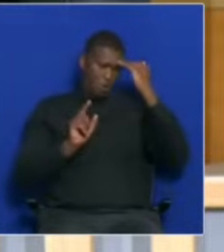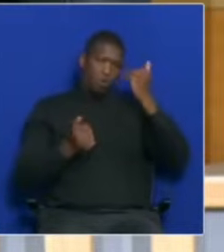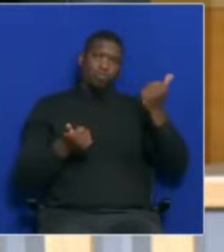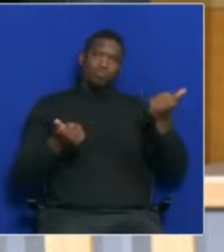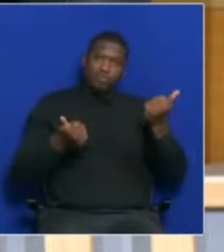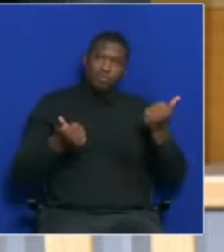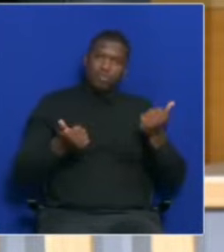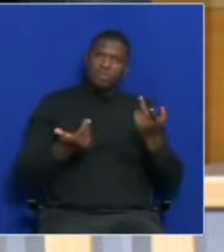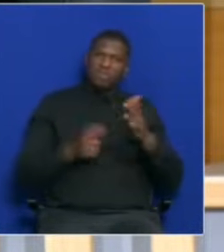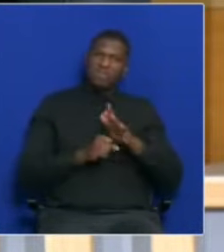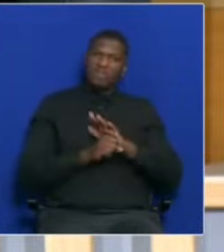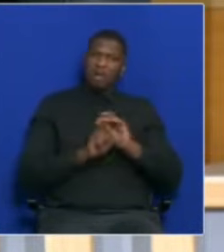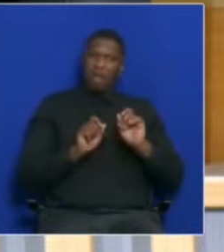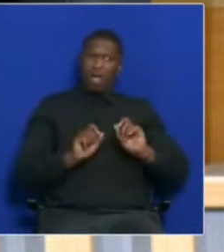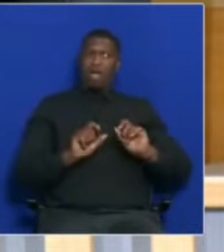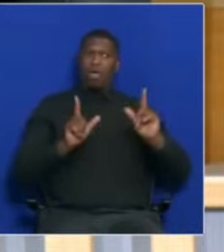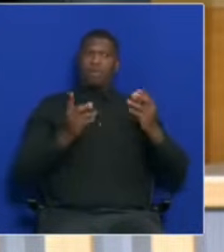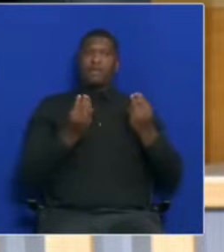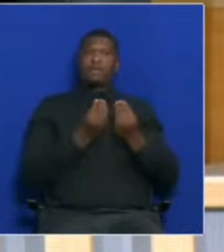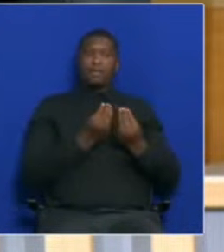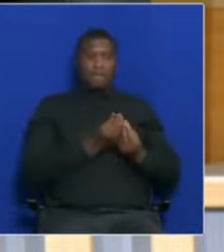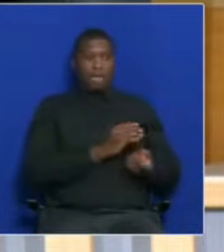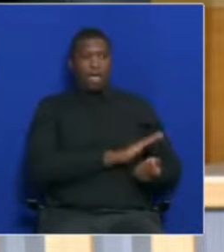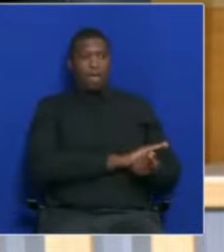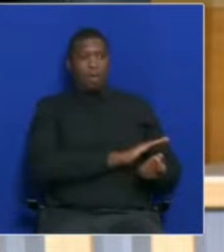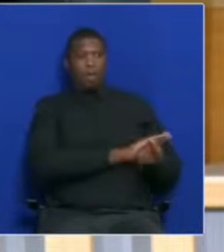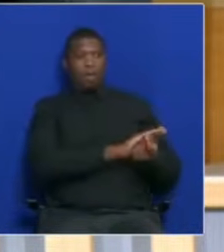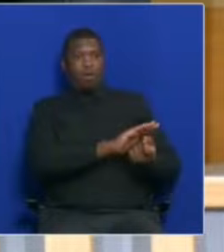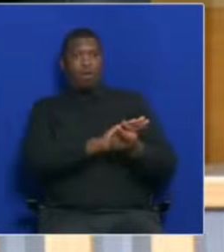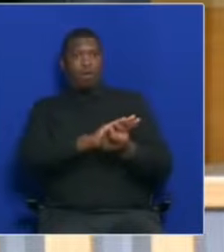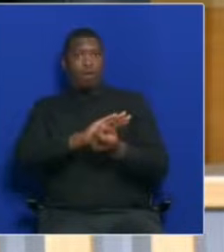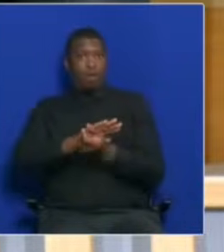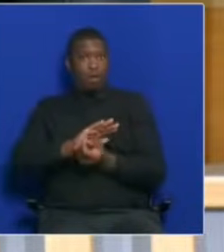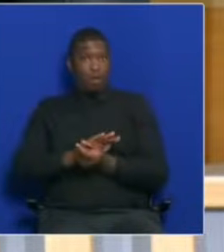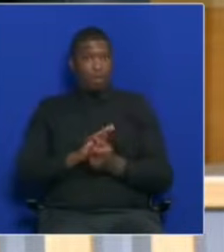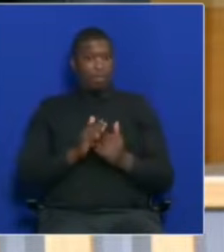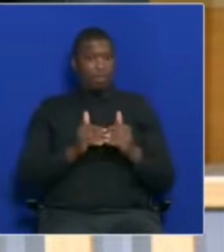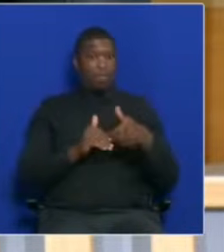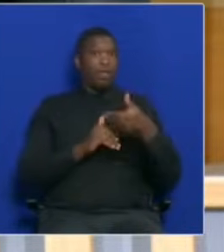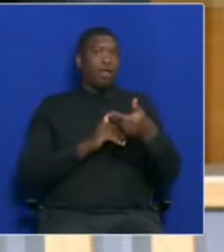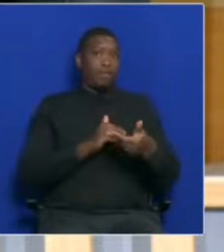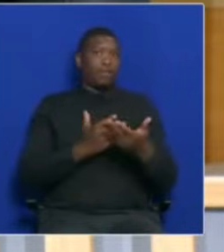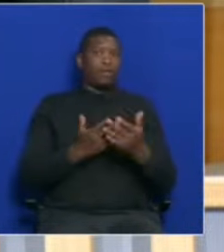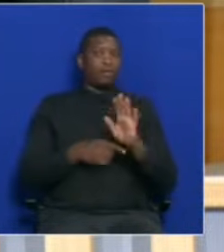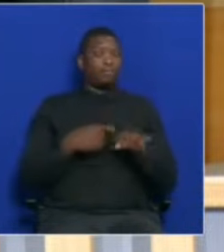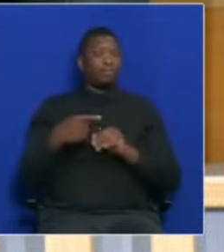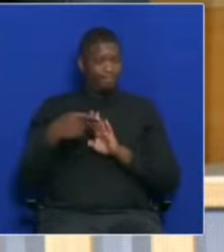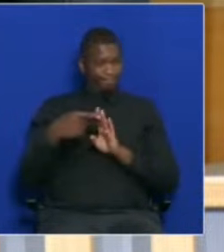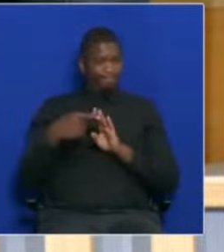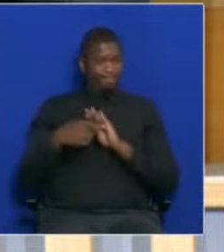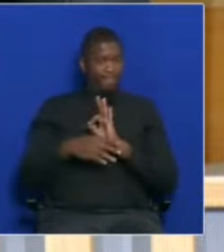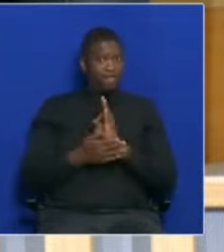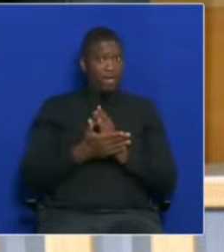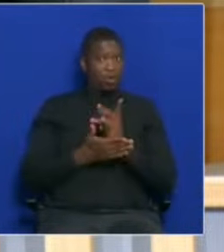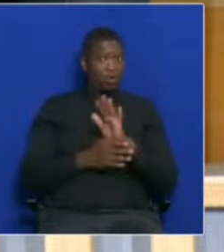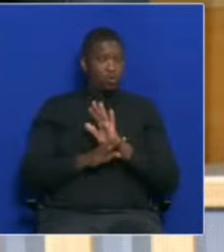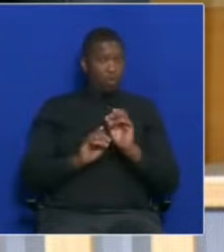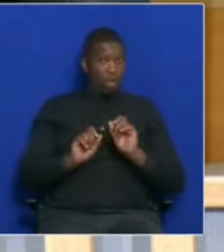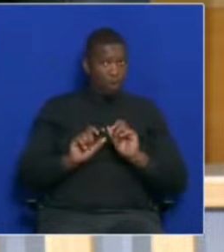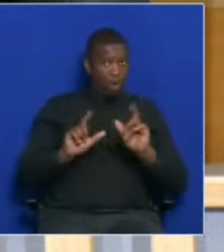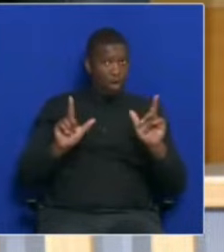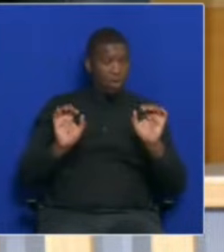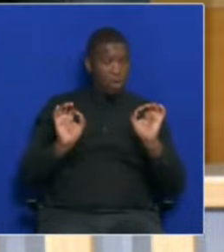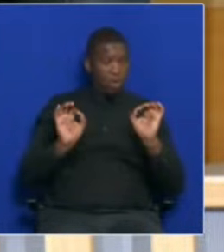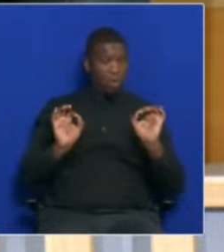is brewing, this is happening. And then, firstly, as a fact, that you were not aware at all. You're